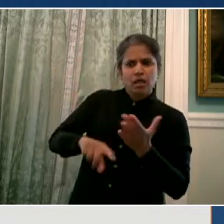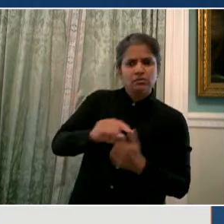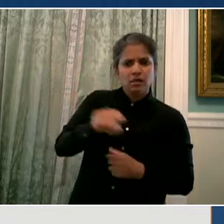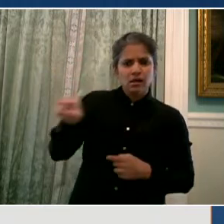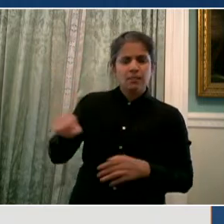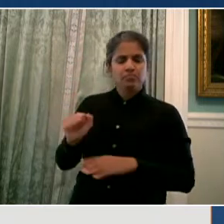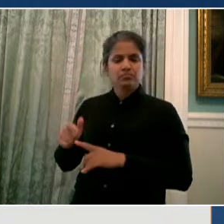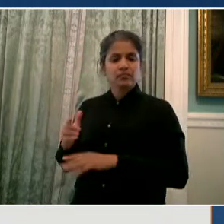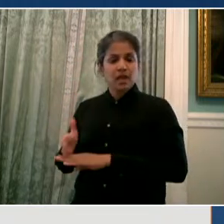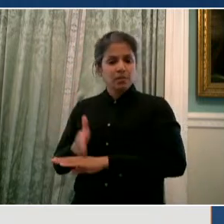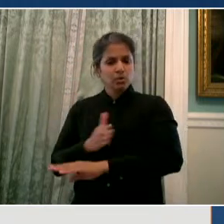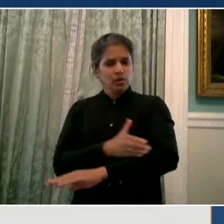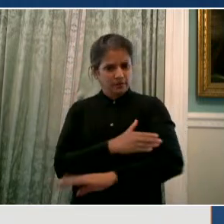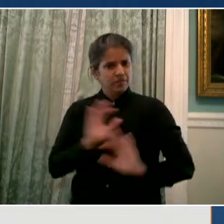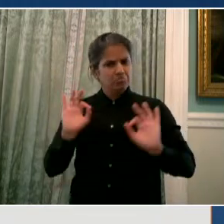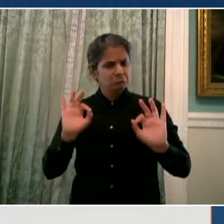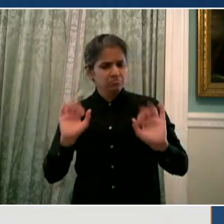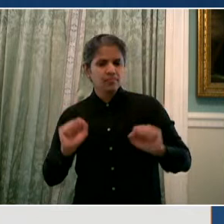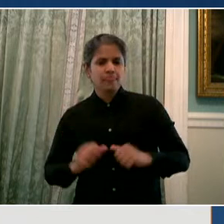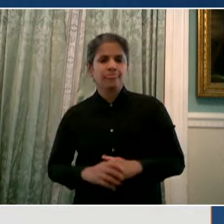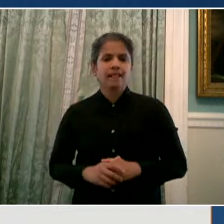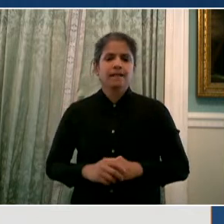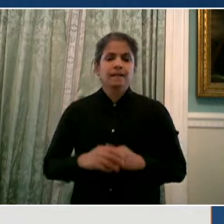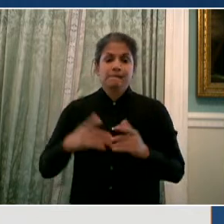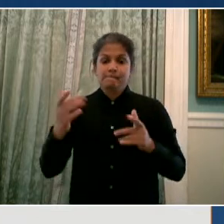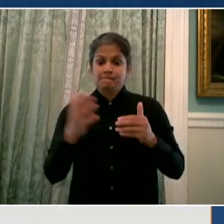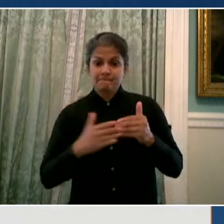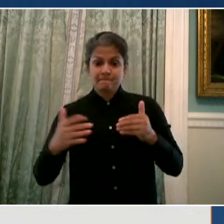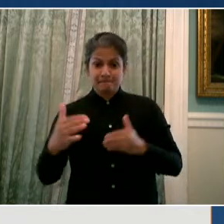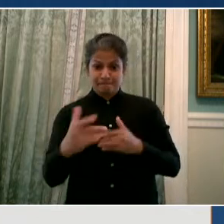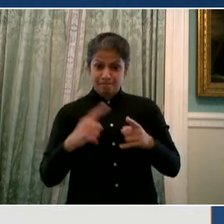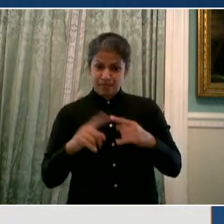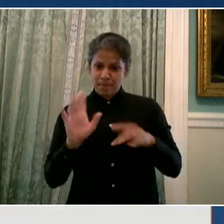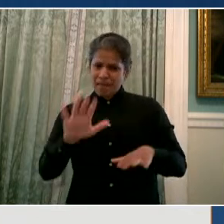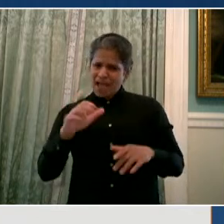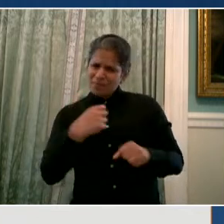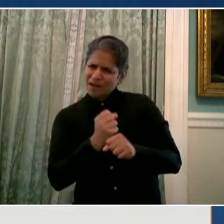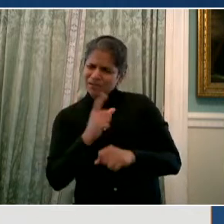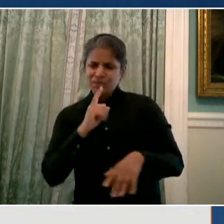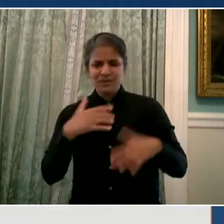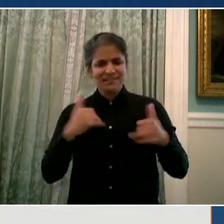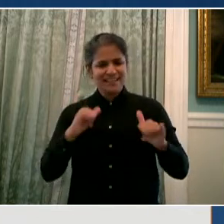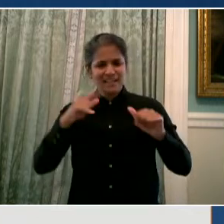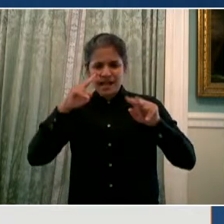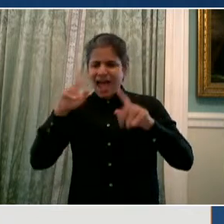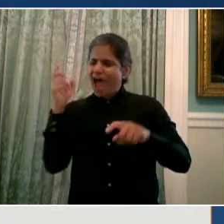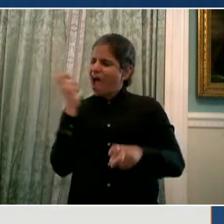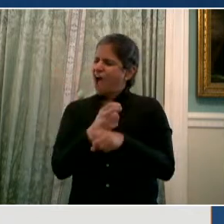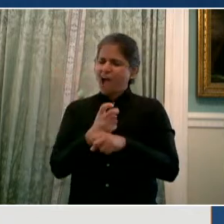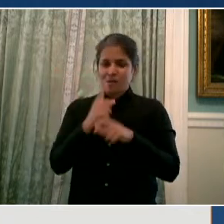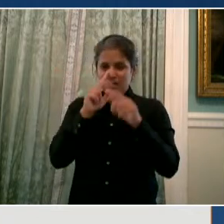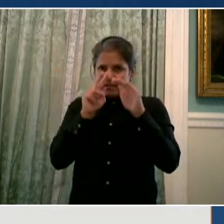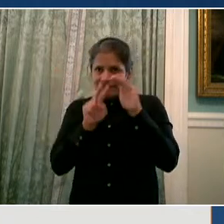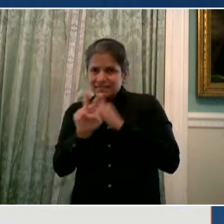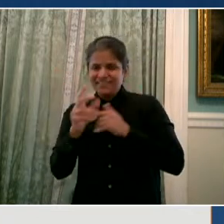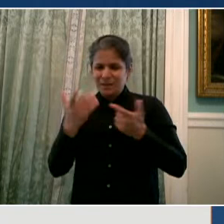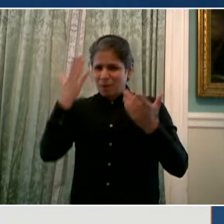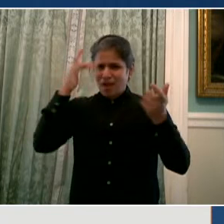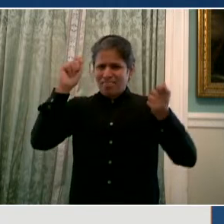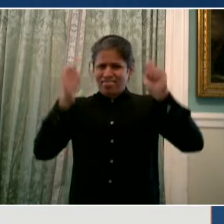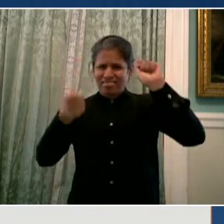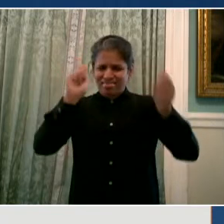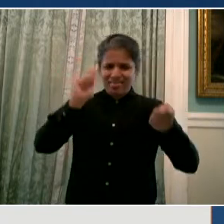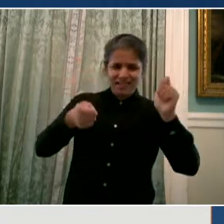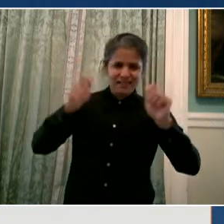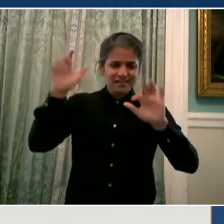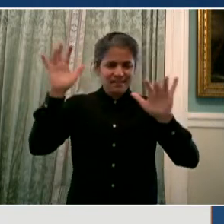hopefully. Again, difficult to forecast. And then looking for improvements throughout the weekend. We then have a front moving in Monday, Tuesday that should push everything